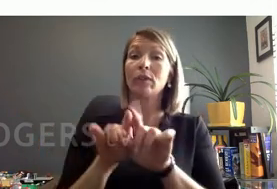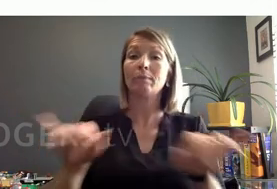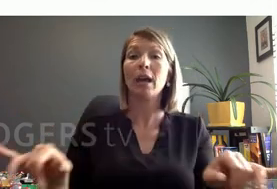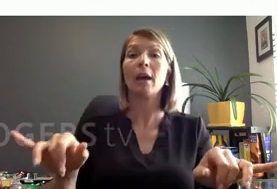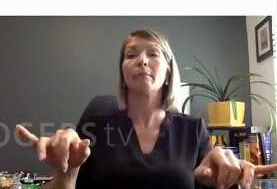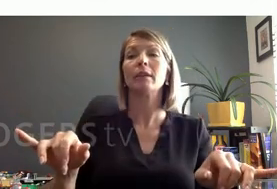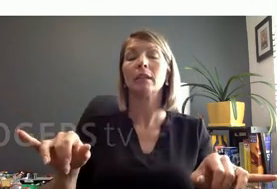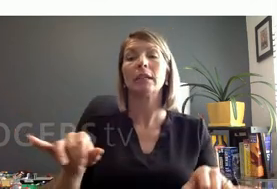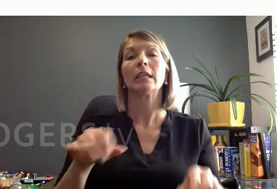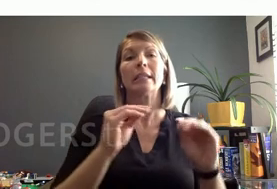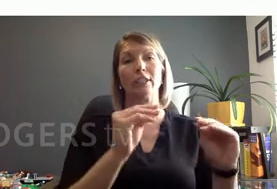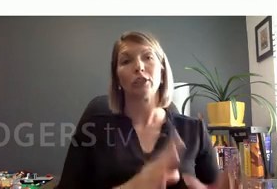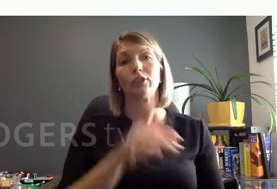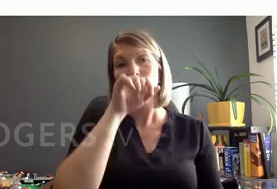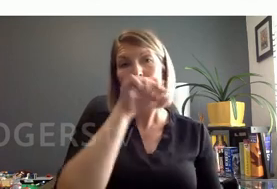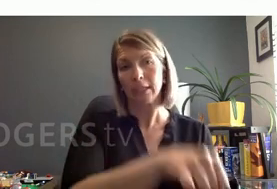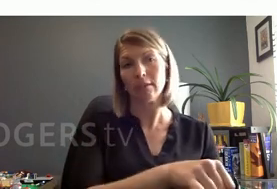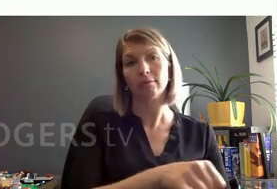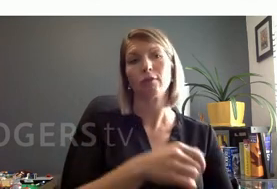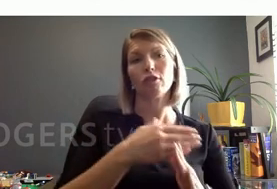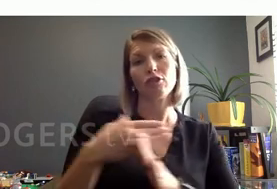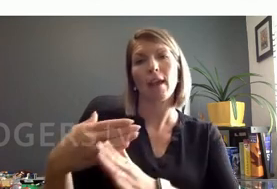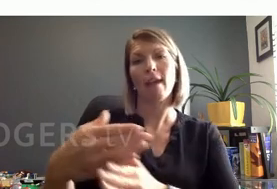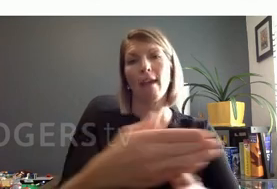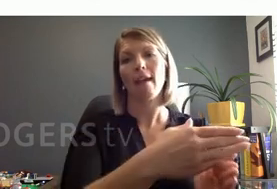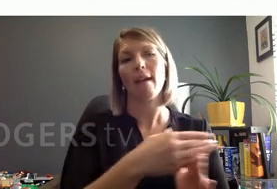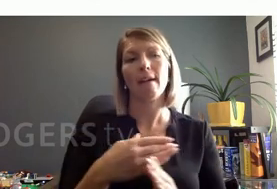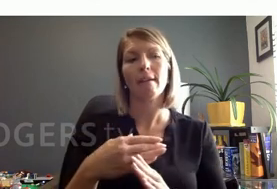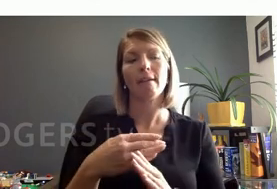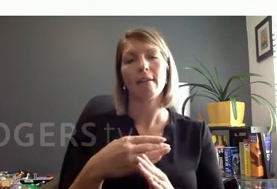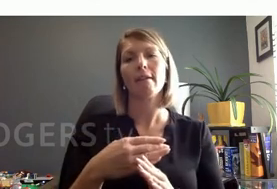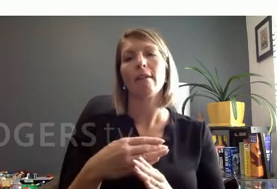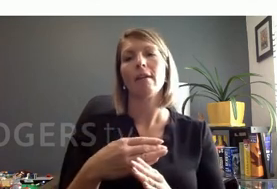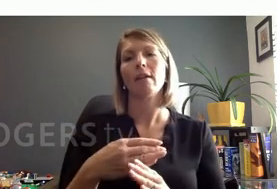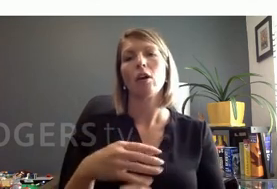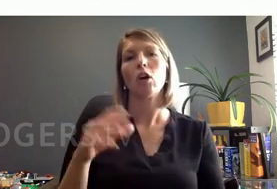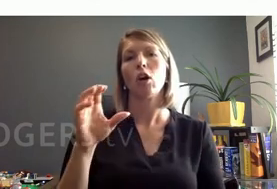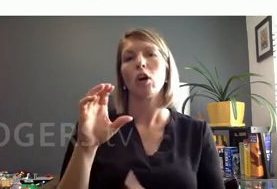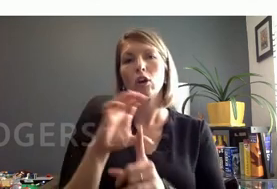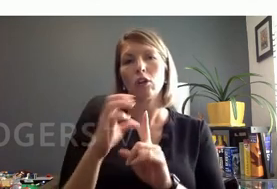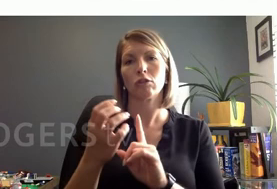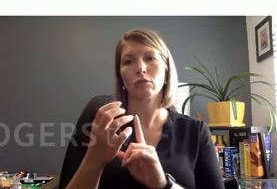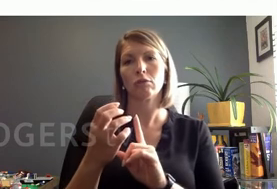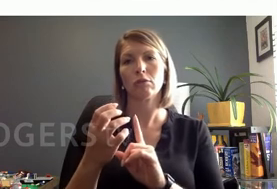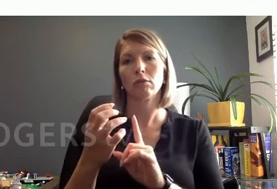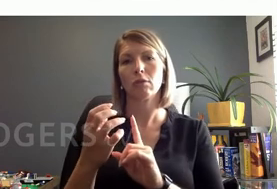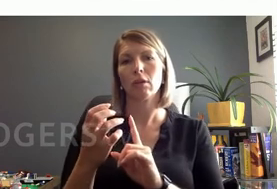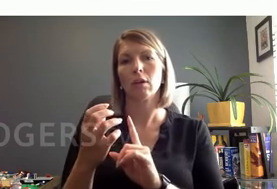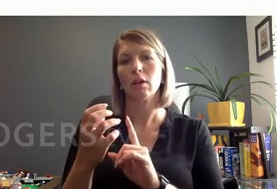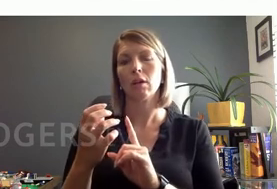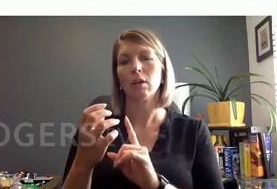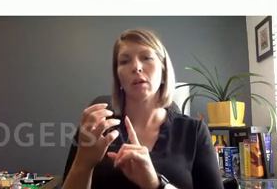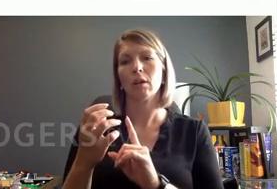students as well, we publish cultural context. So cultural context is a collection of stories, poems, drawings by grade